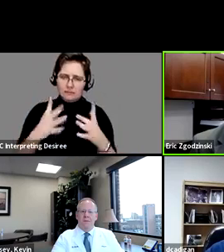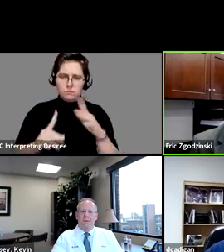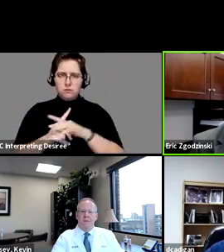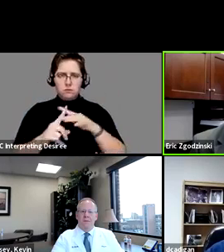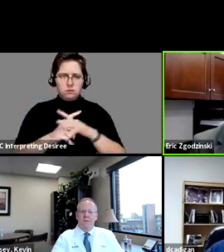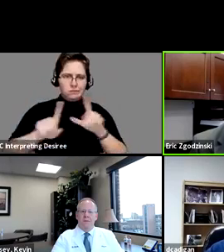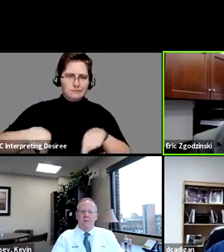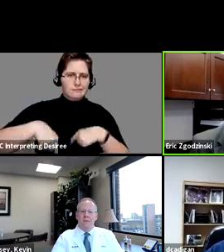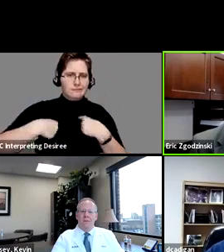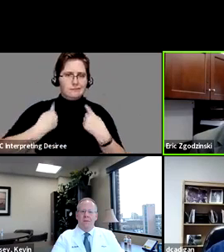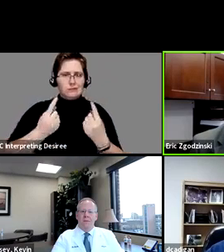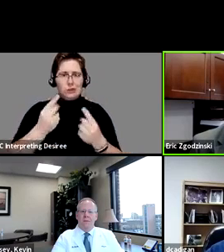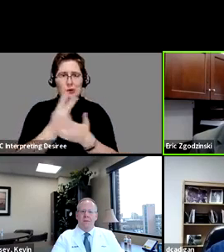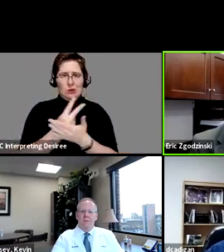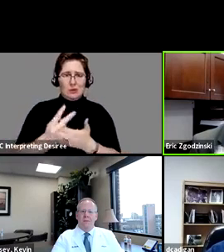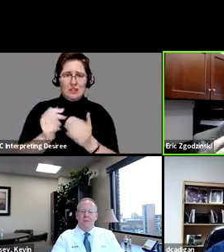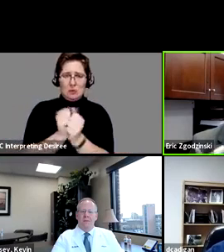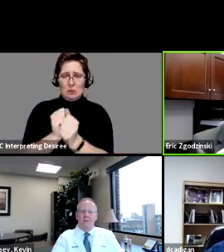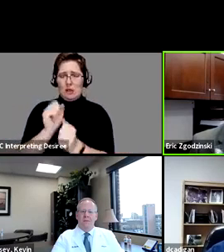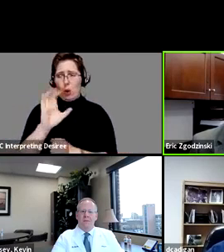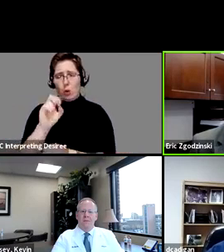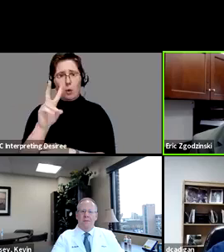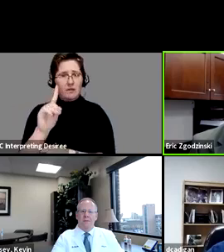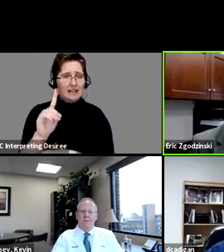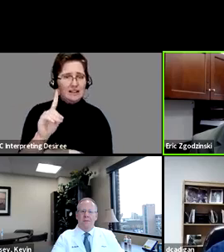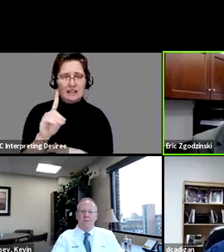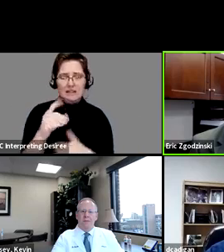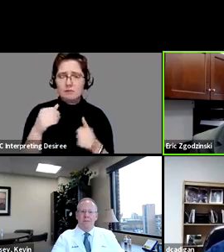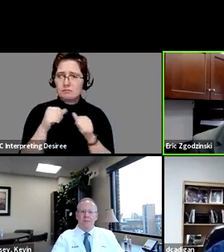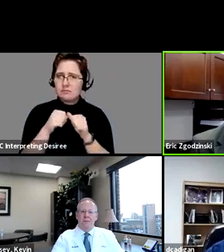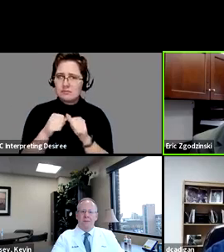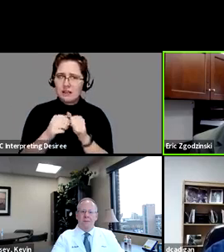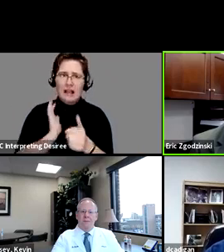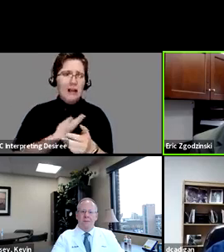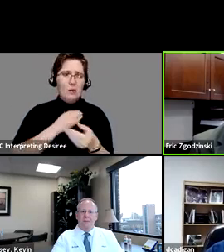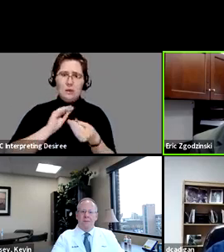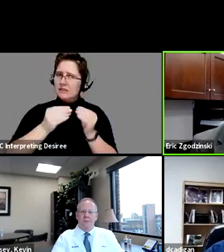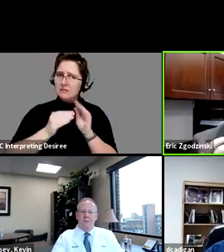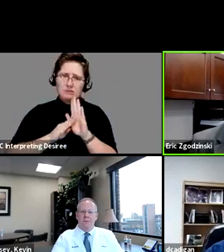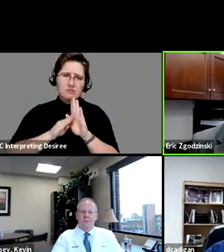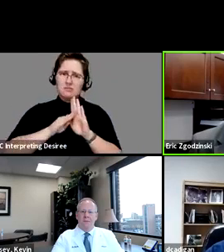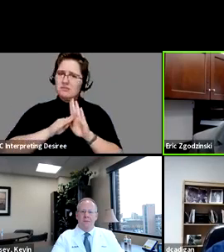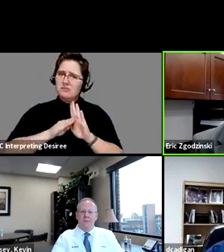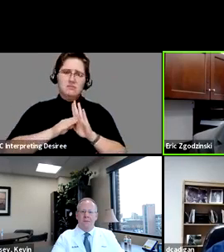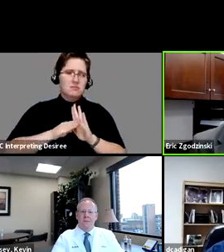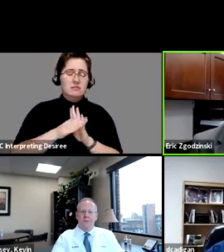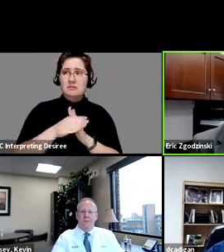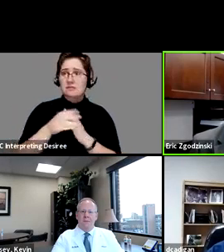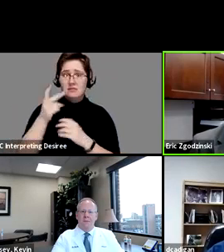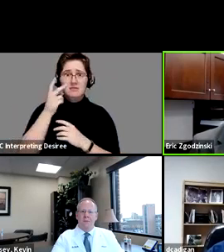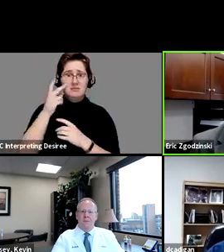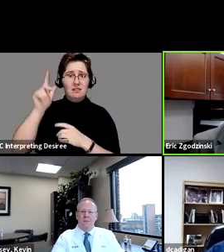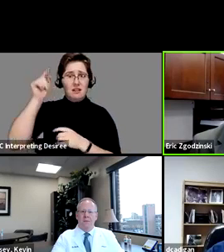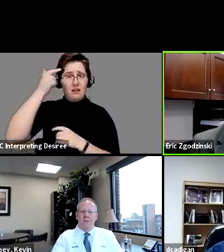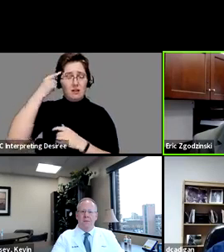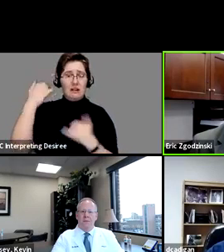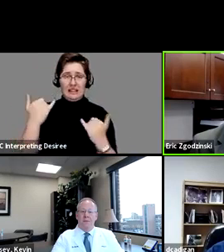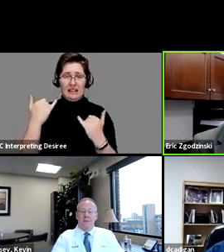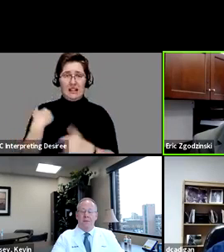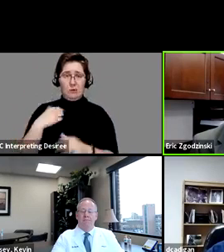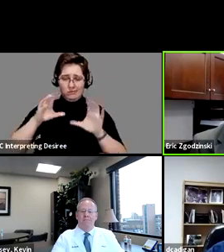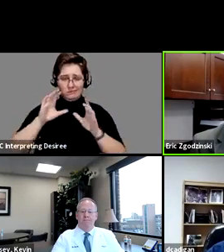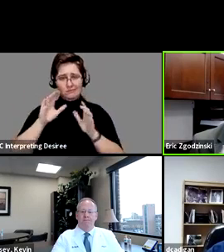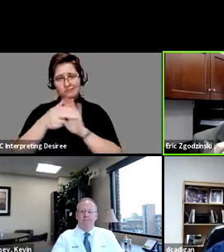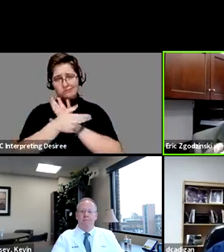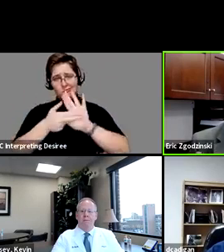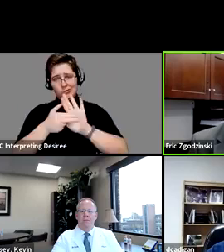the last 2 weeks. We continue to see our cases rise. You hear the governor, we're in the red category